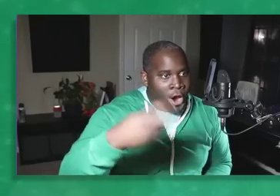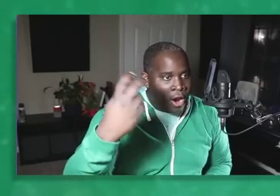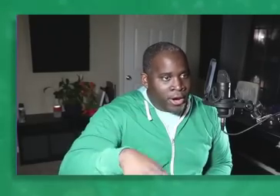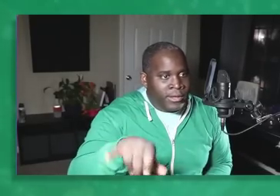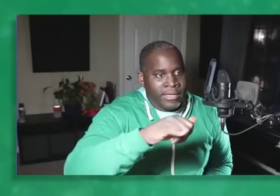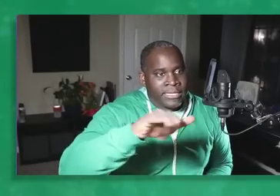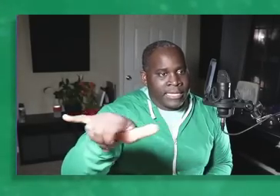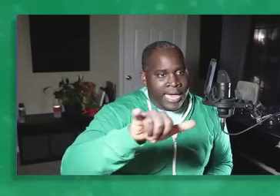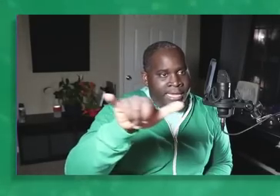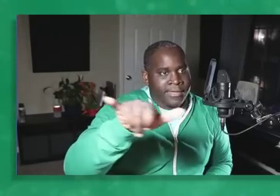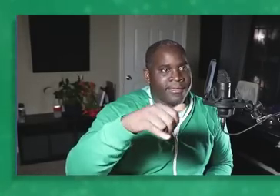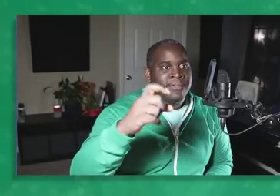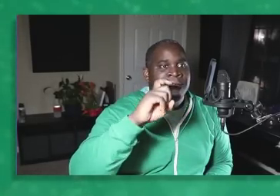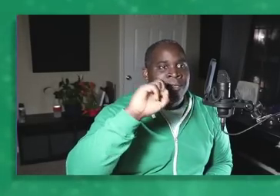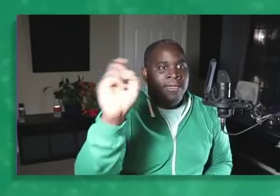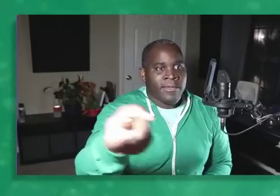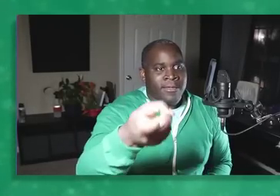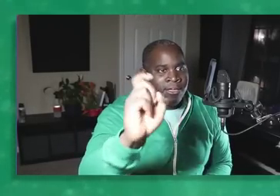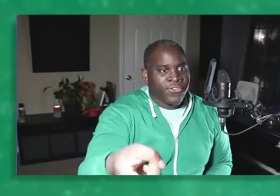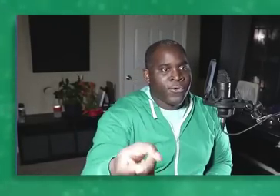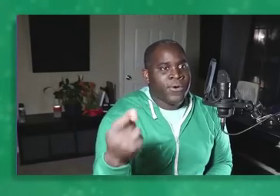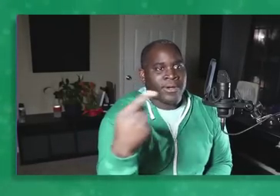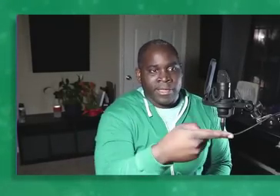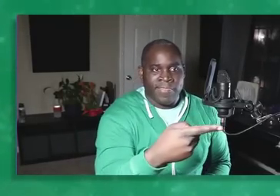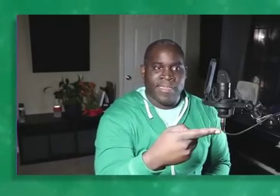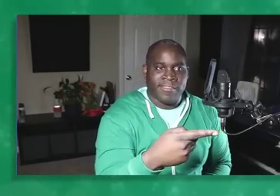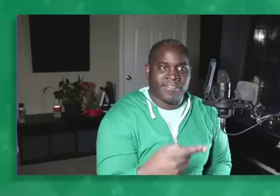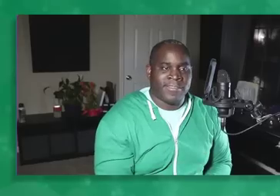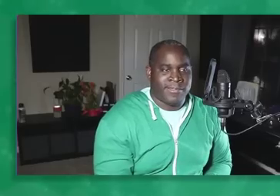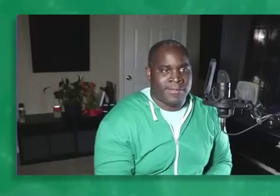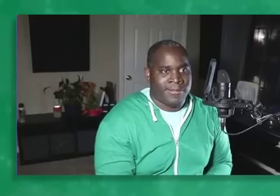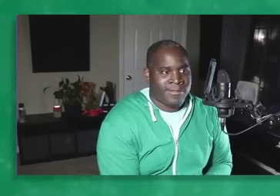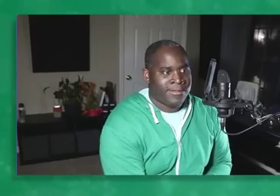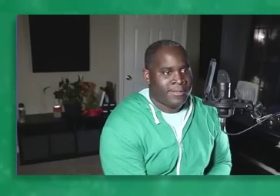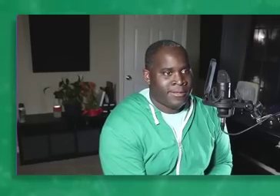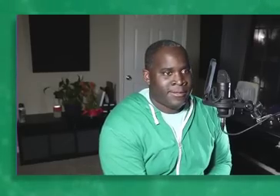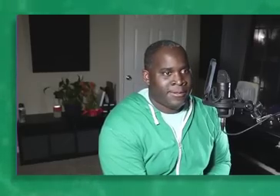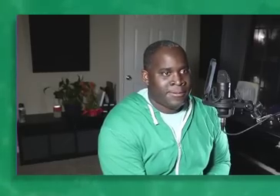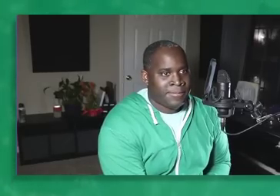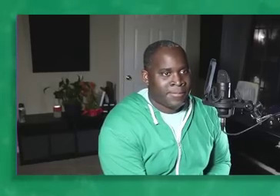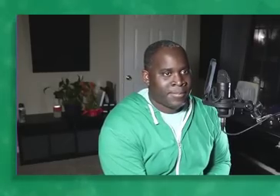It's hard. Weapons like great. Sword, this.